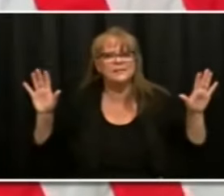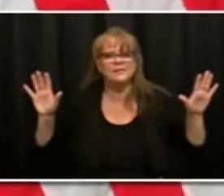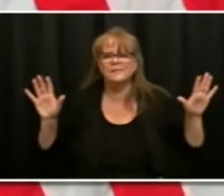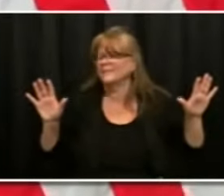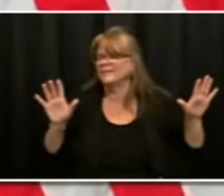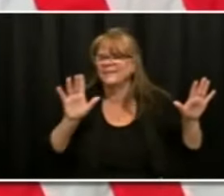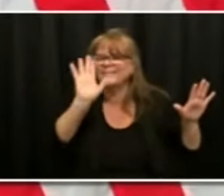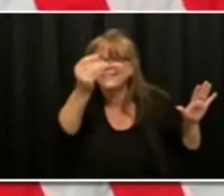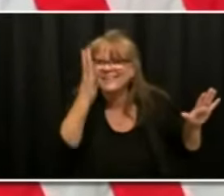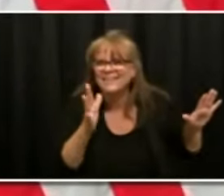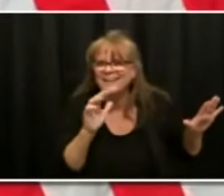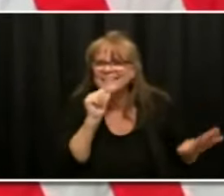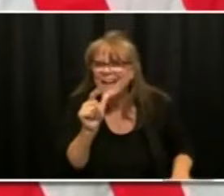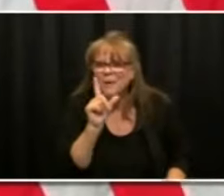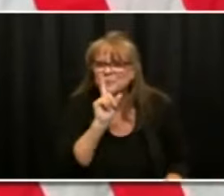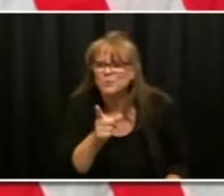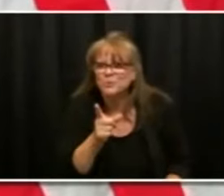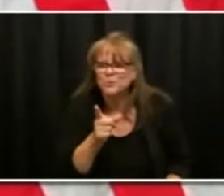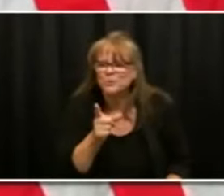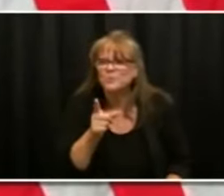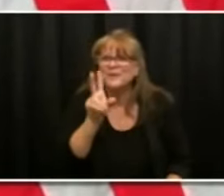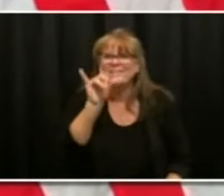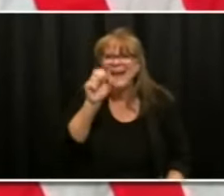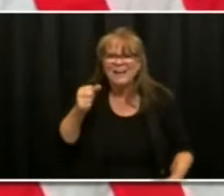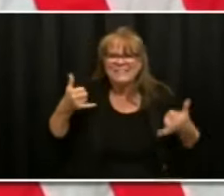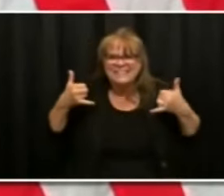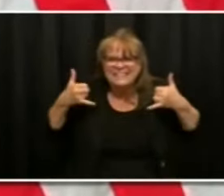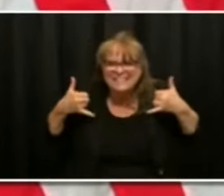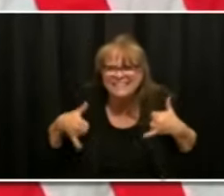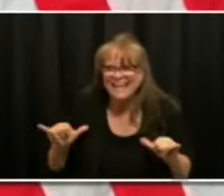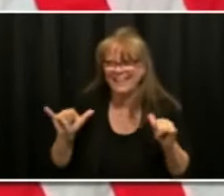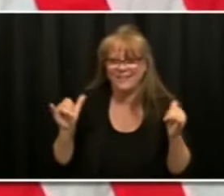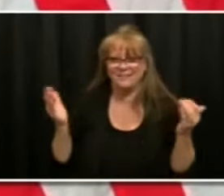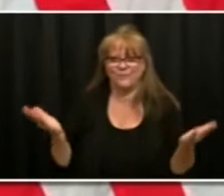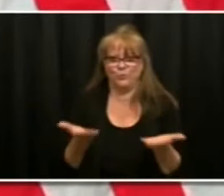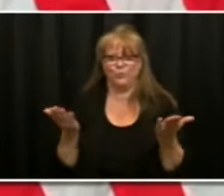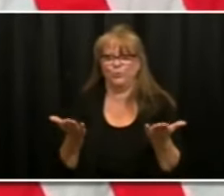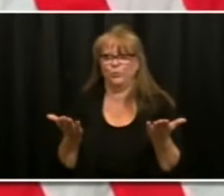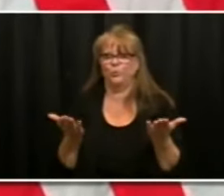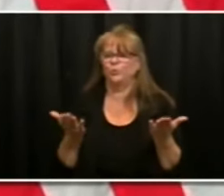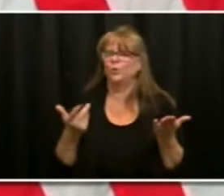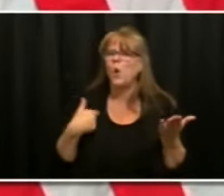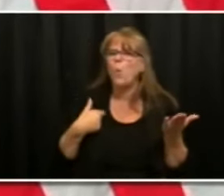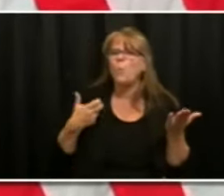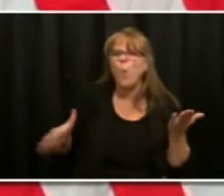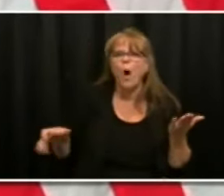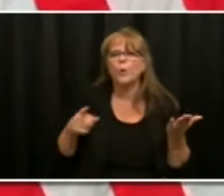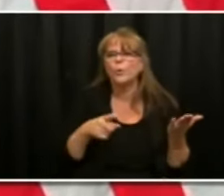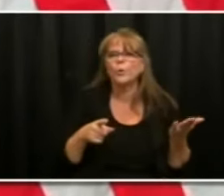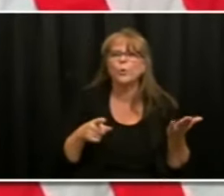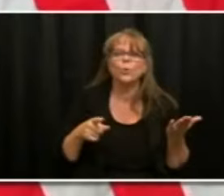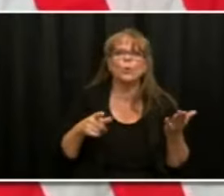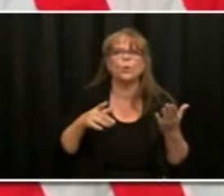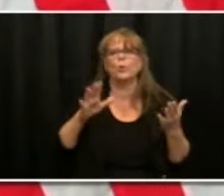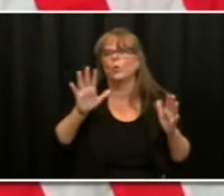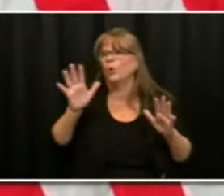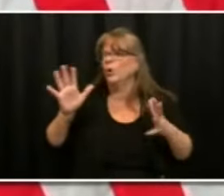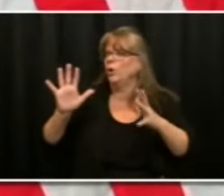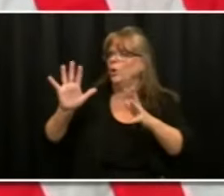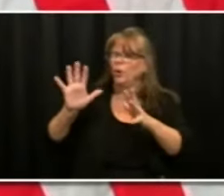and prevent it from overwhelming our hospitals and hurting our economy in local areas. Scientists are making